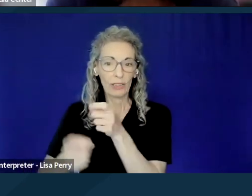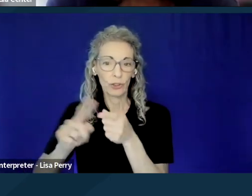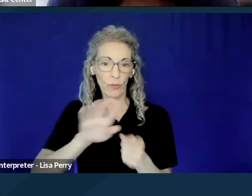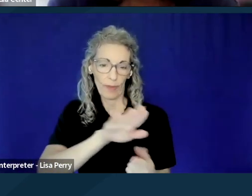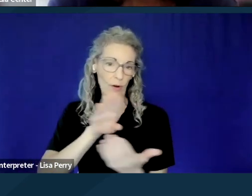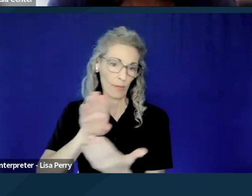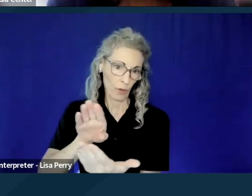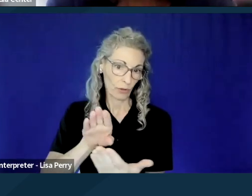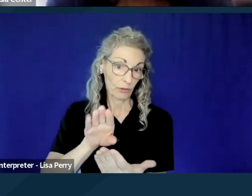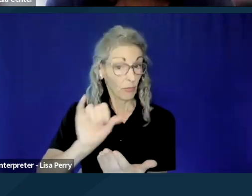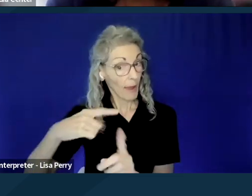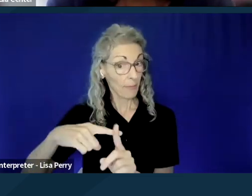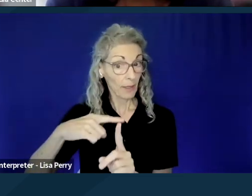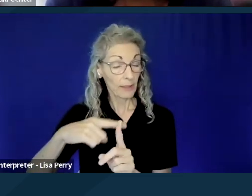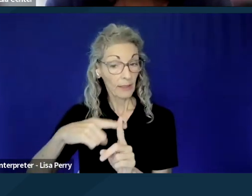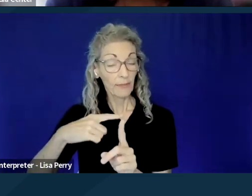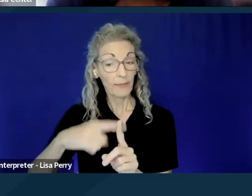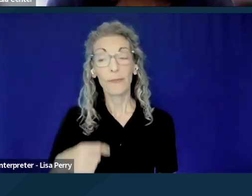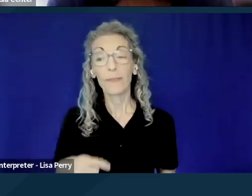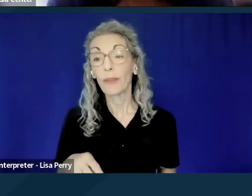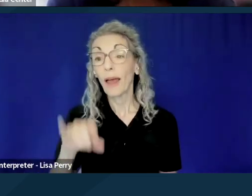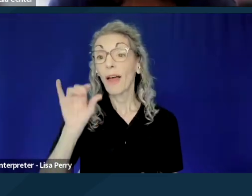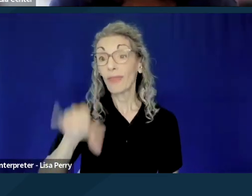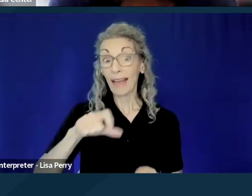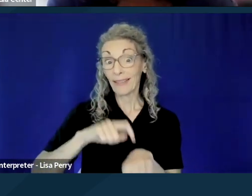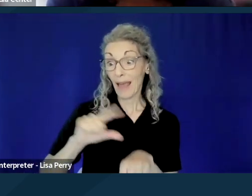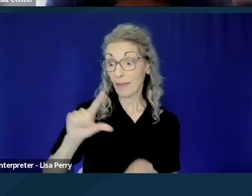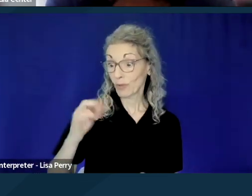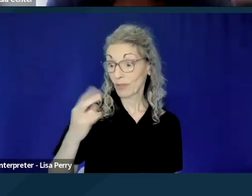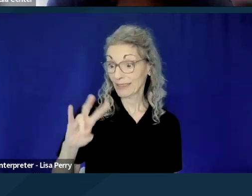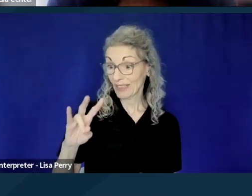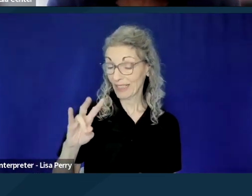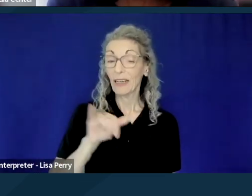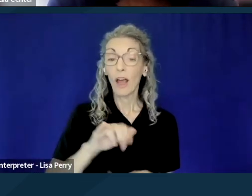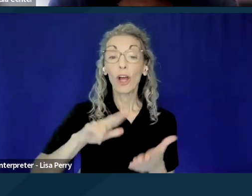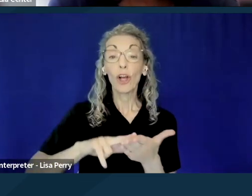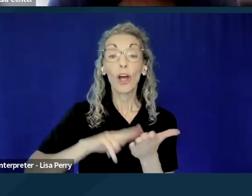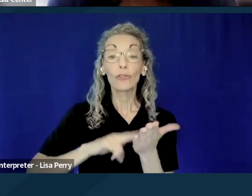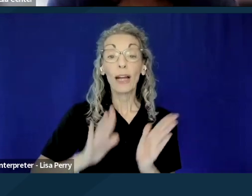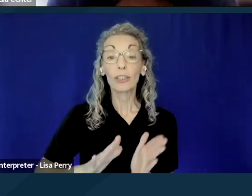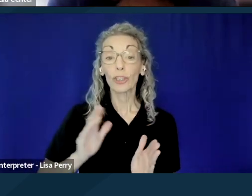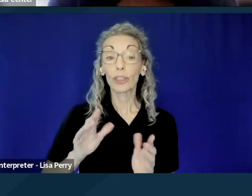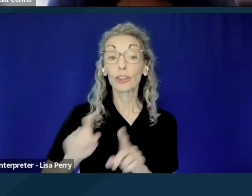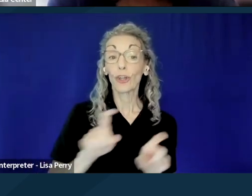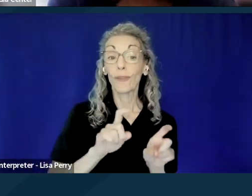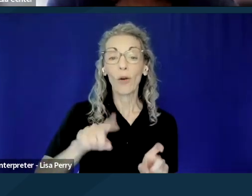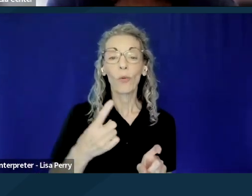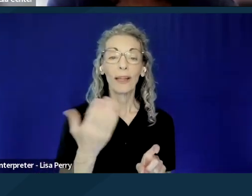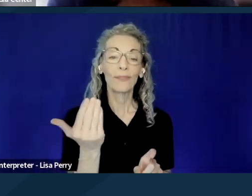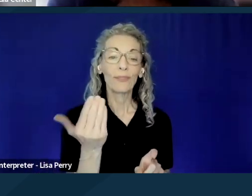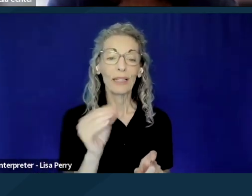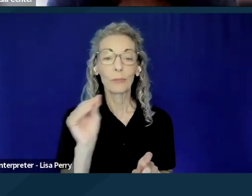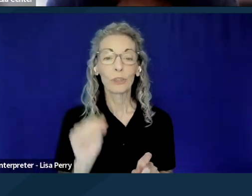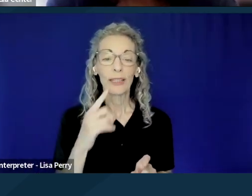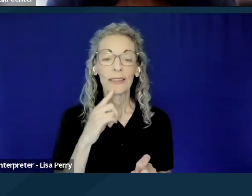positive. At that time, the contractors surveyed, only 15% said that they had already reached the